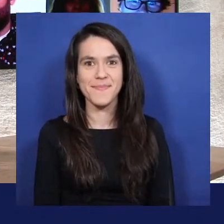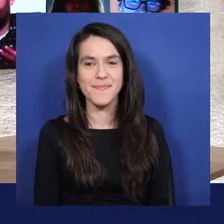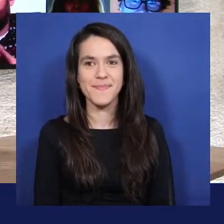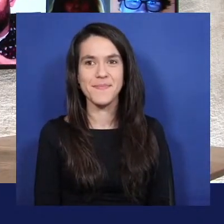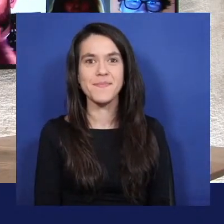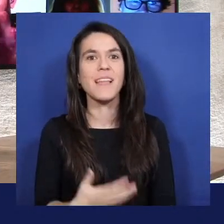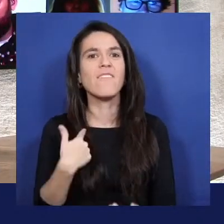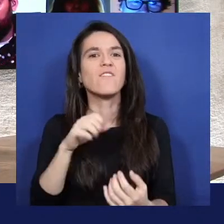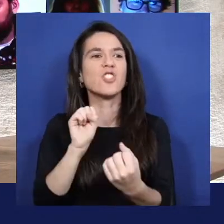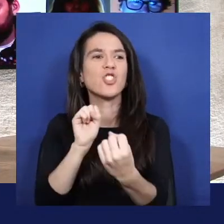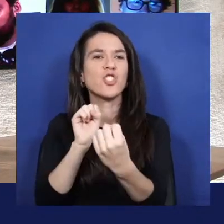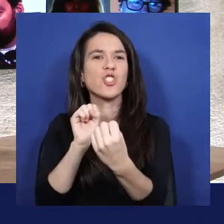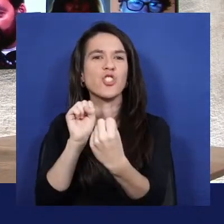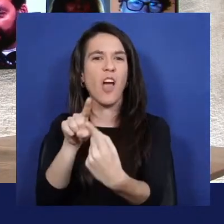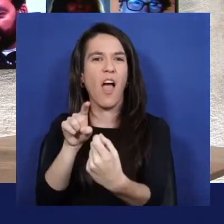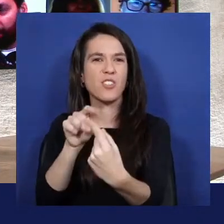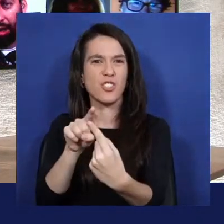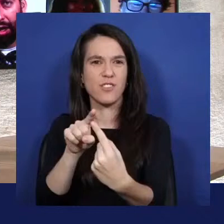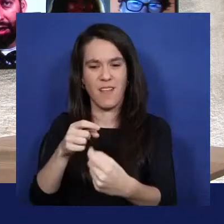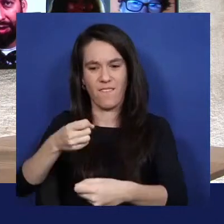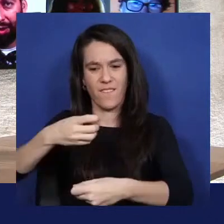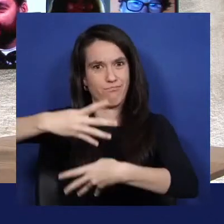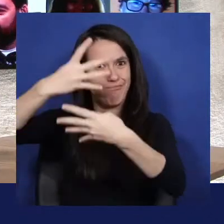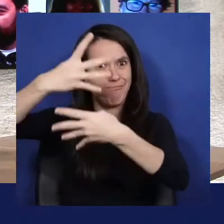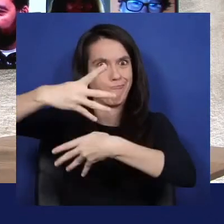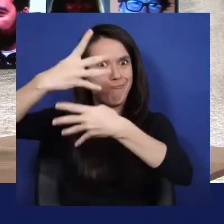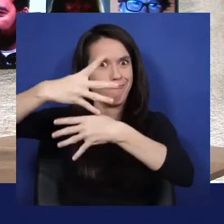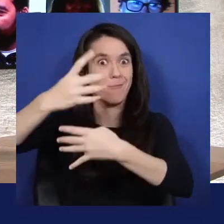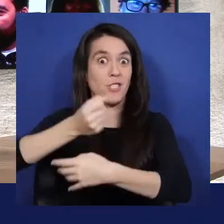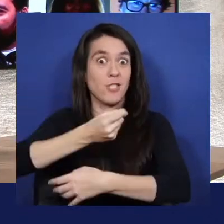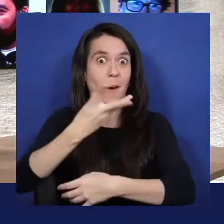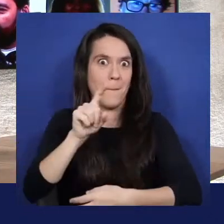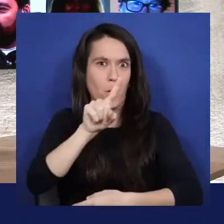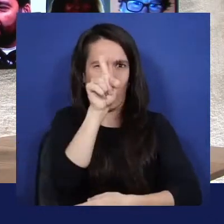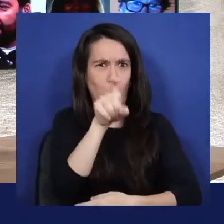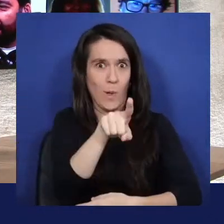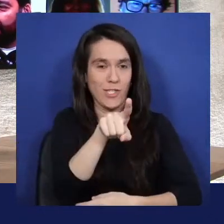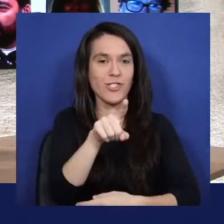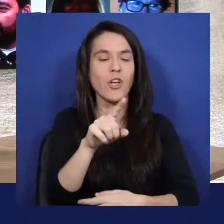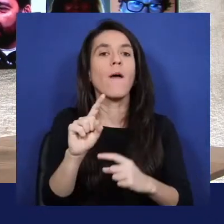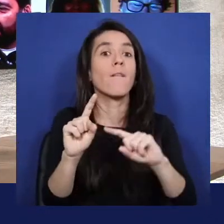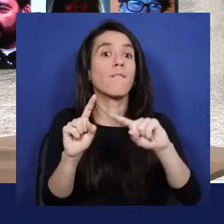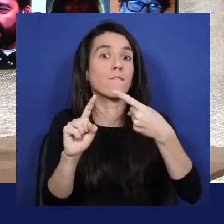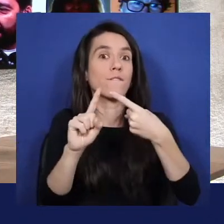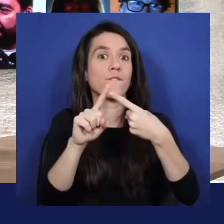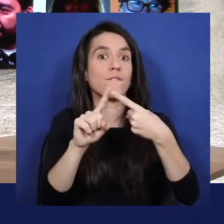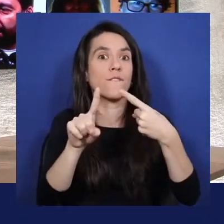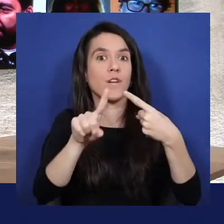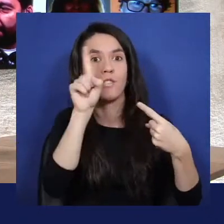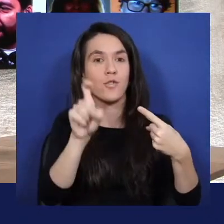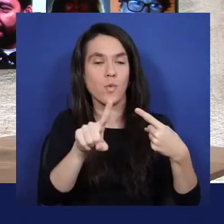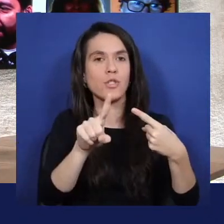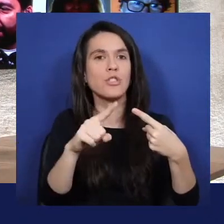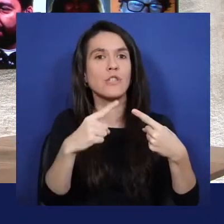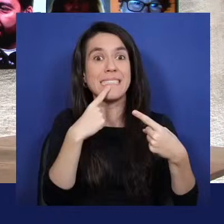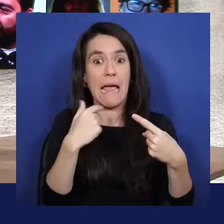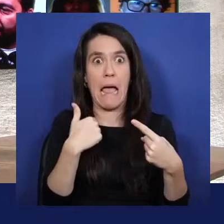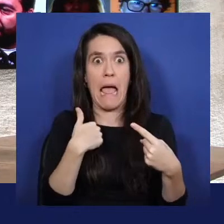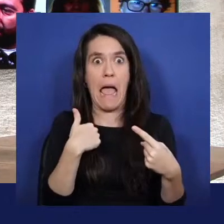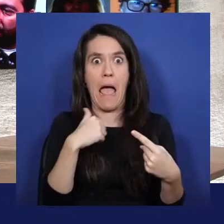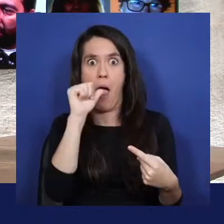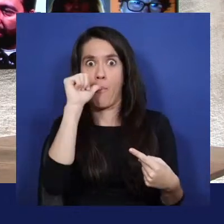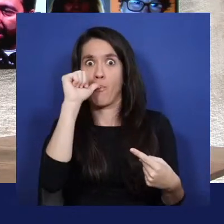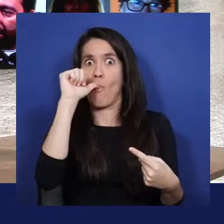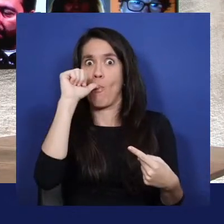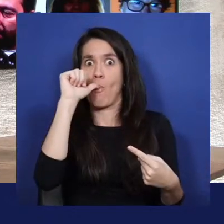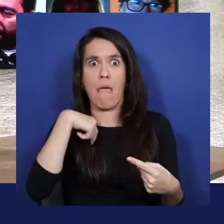out to you two experts that are here. Well, all of you experts that are here. The first one is from Gauthier. As a beginner in AI, is it useless to